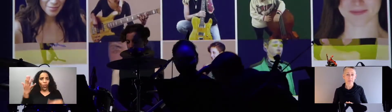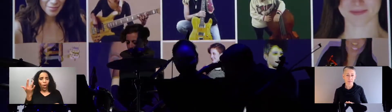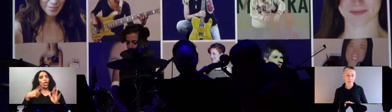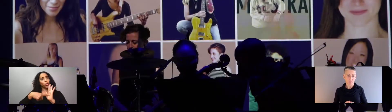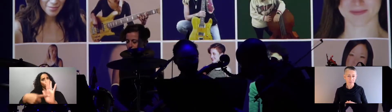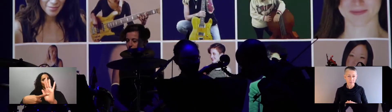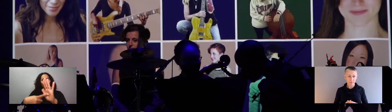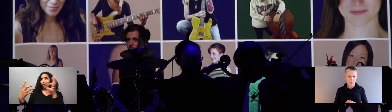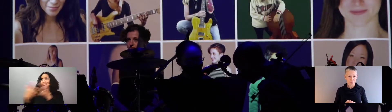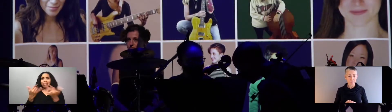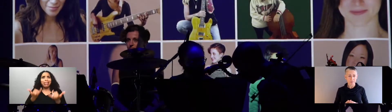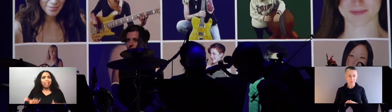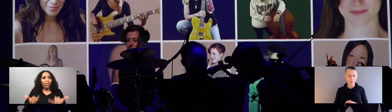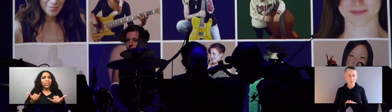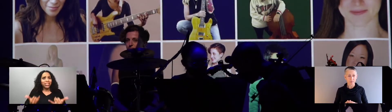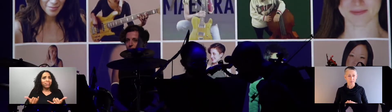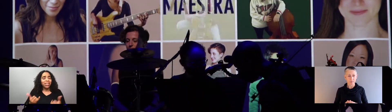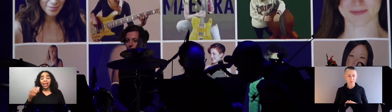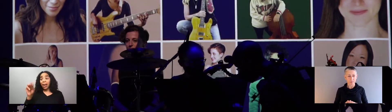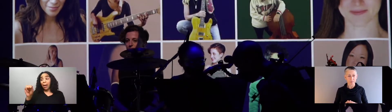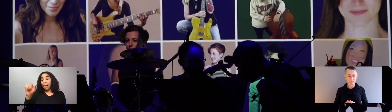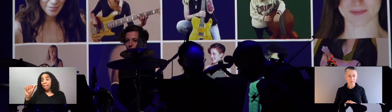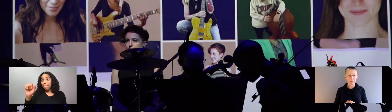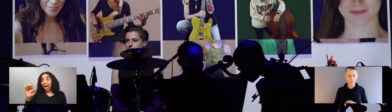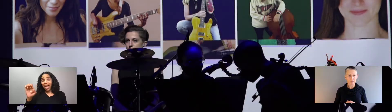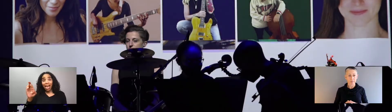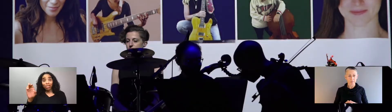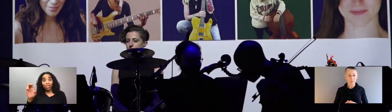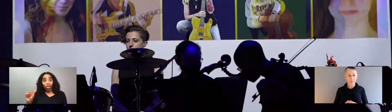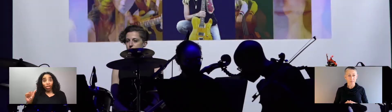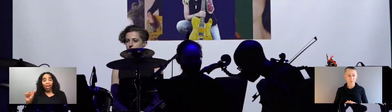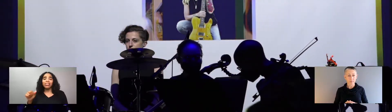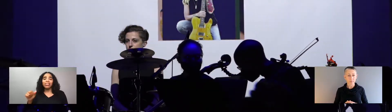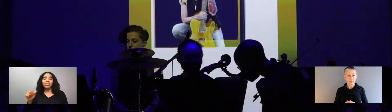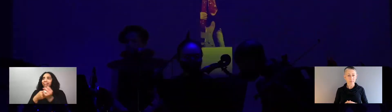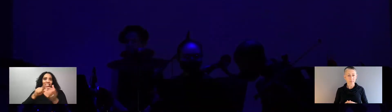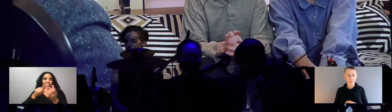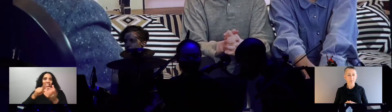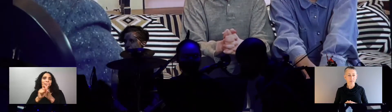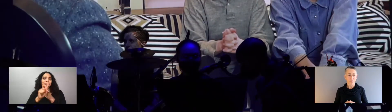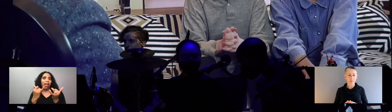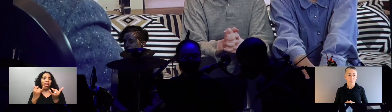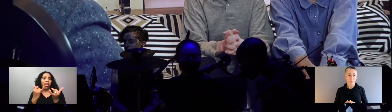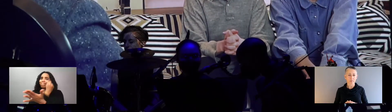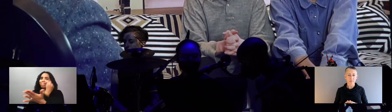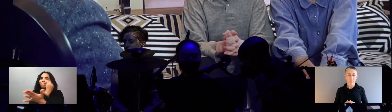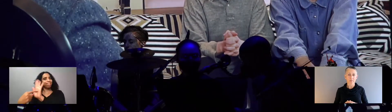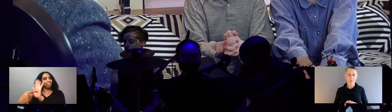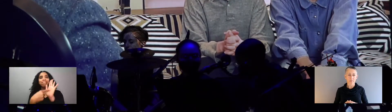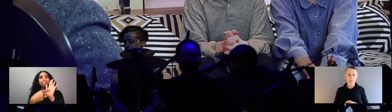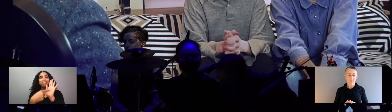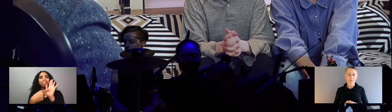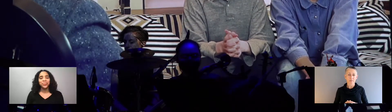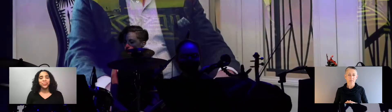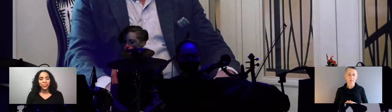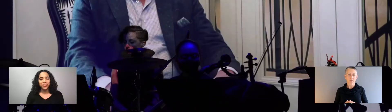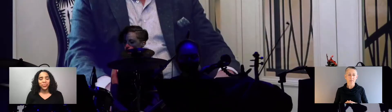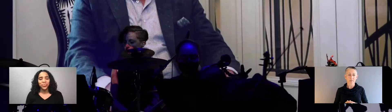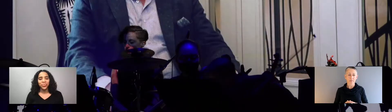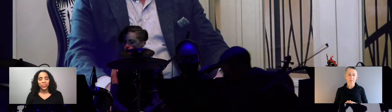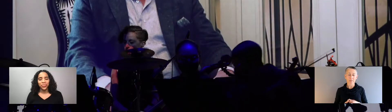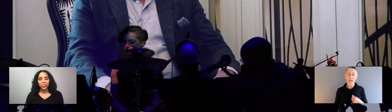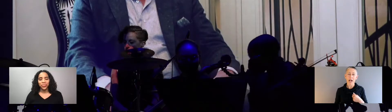in. And Maestra definitely reflects the time we're in. I think that maybe my favorite moment